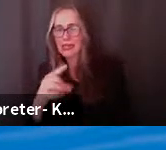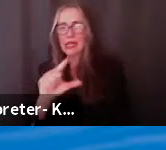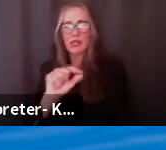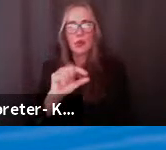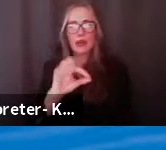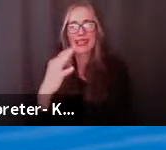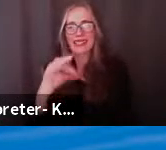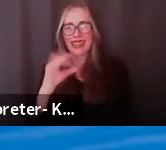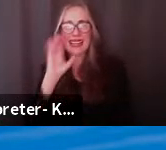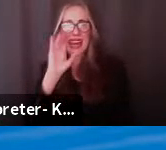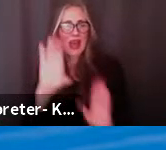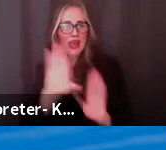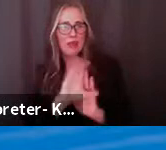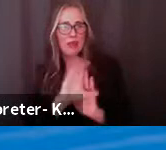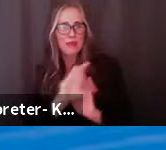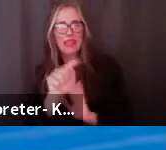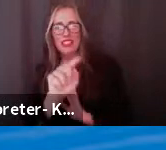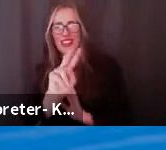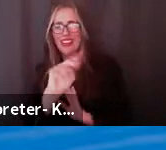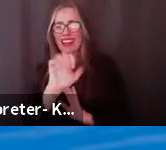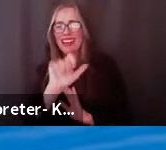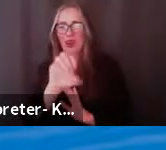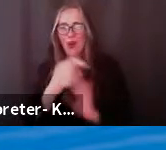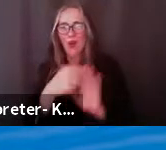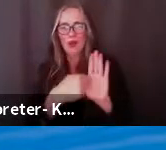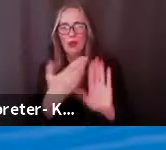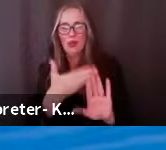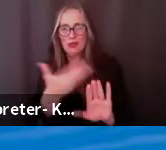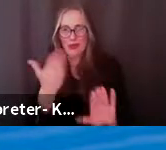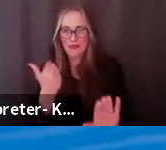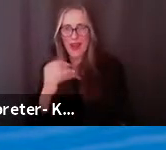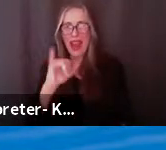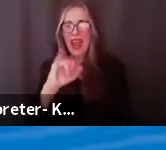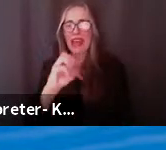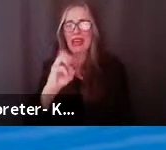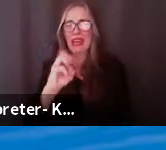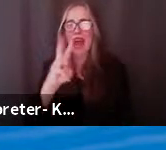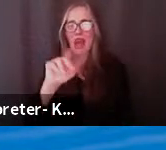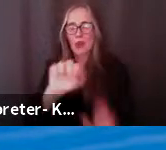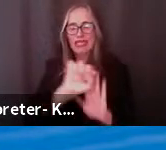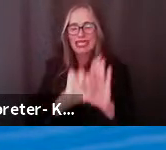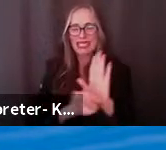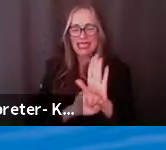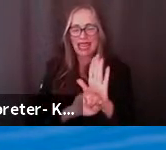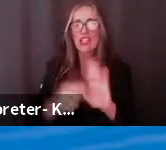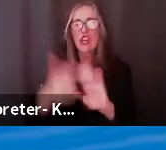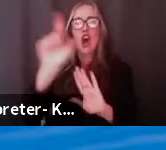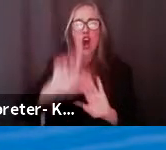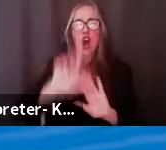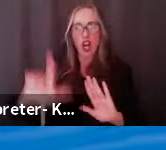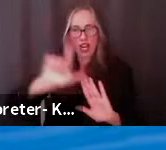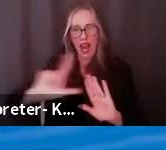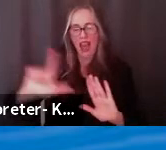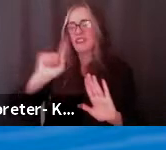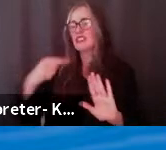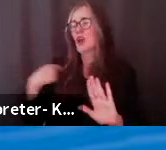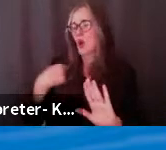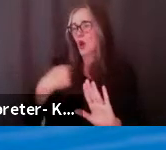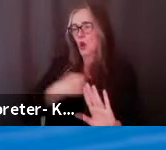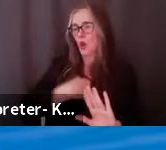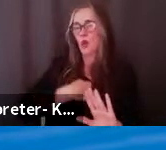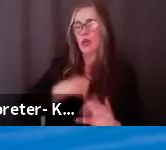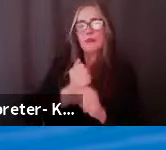pictures that nicole had showed previously at the iowa state archives where we developed a data set on iowa eugenics